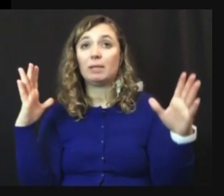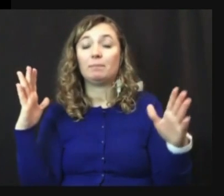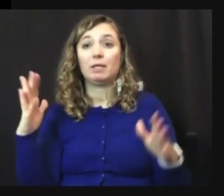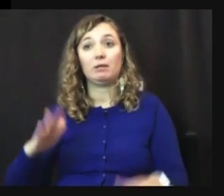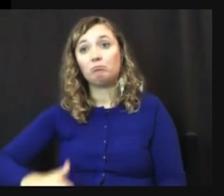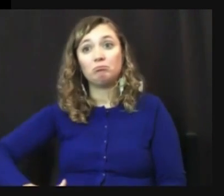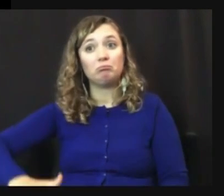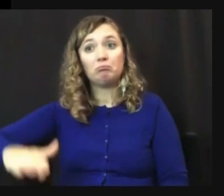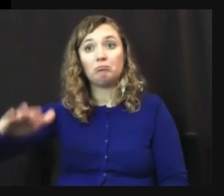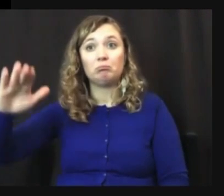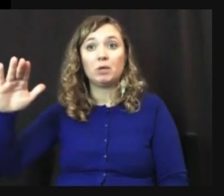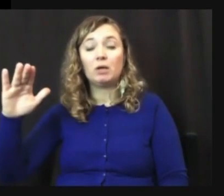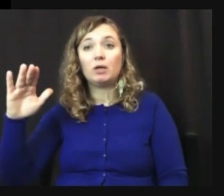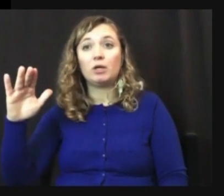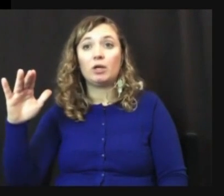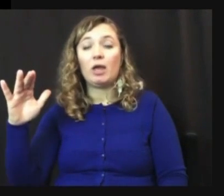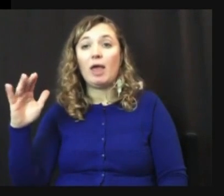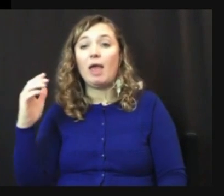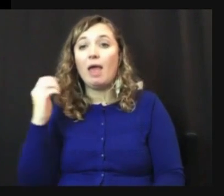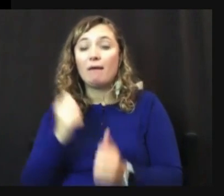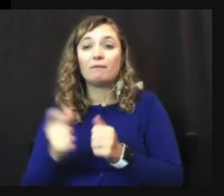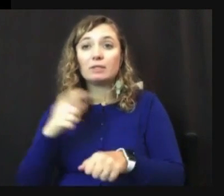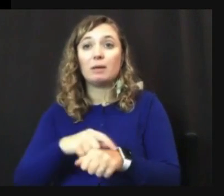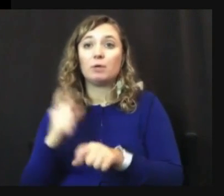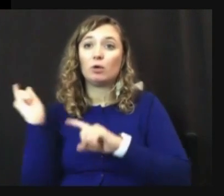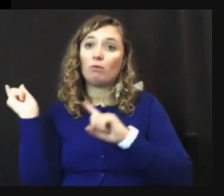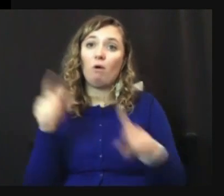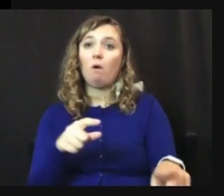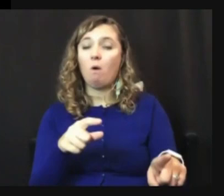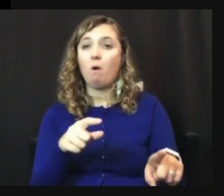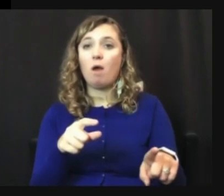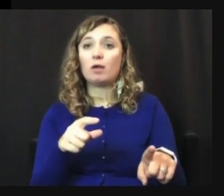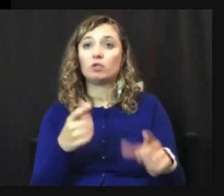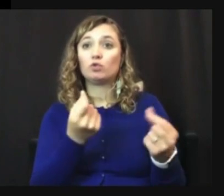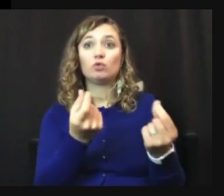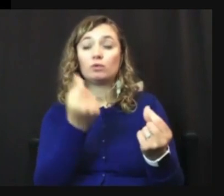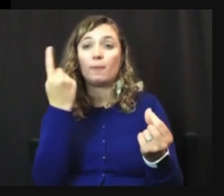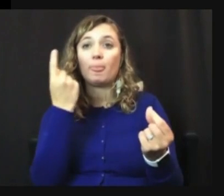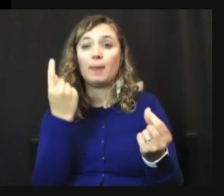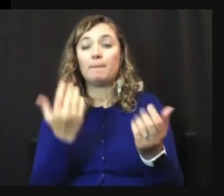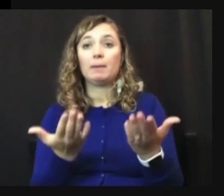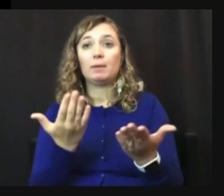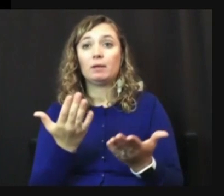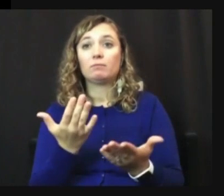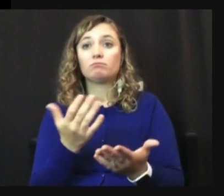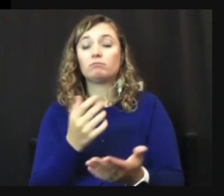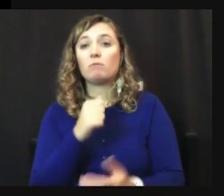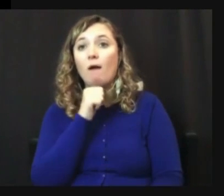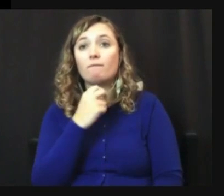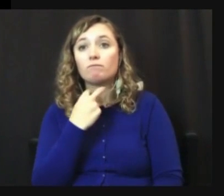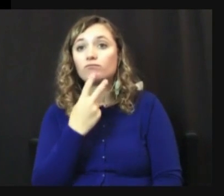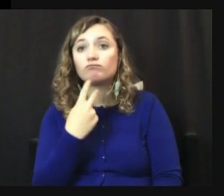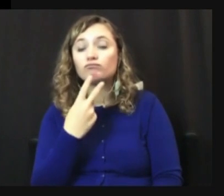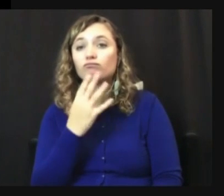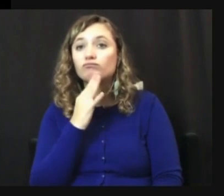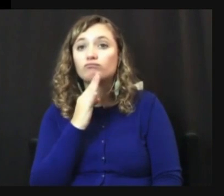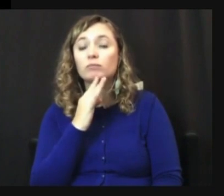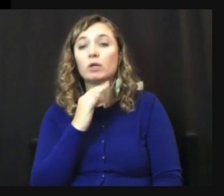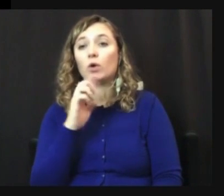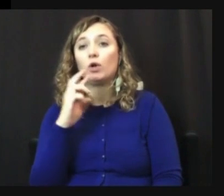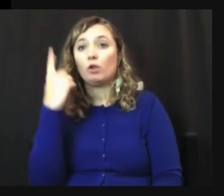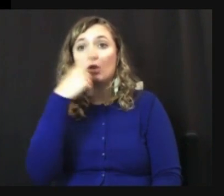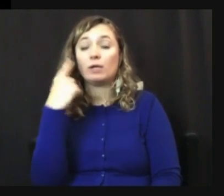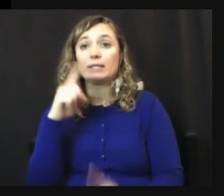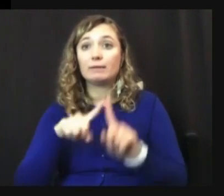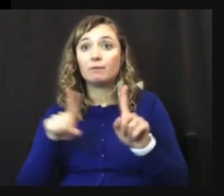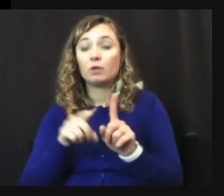Every time that you go out and do something, because you either don't know how to speak, or you look different, or you're